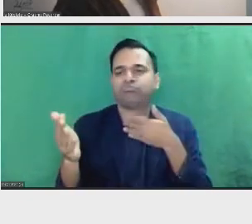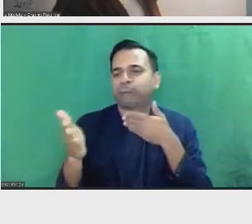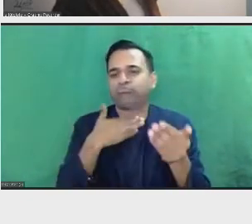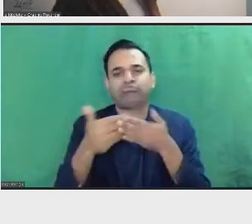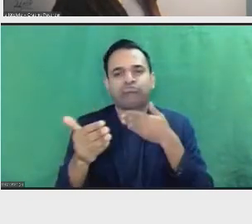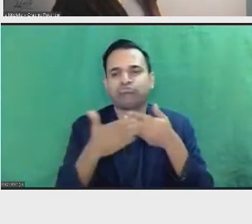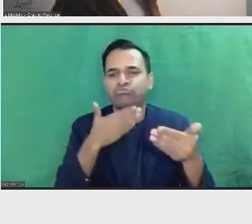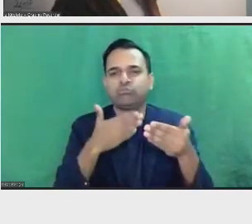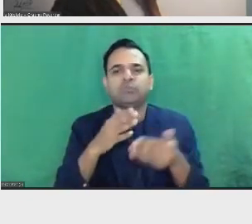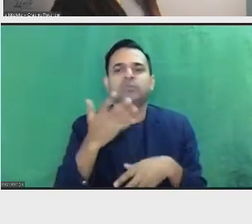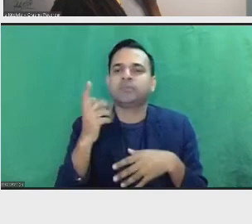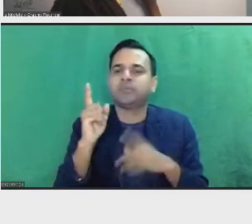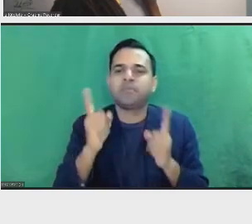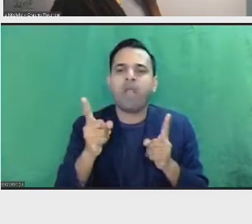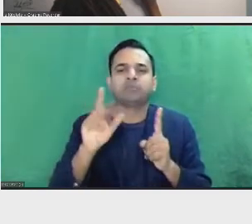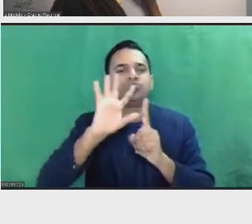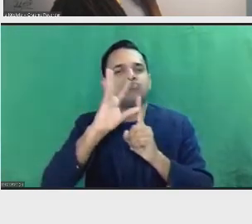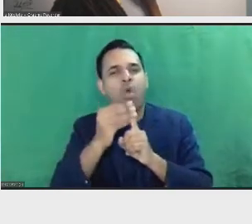collectively.